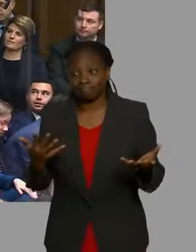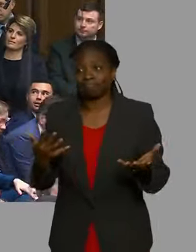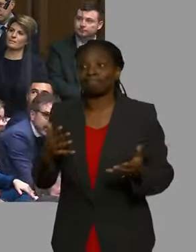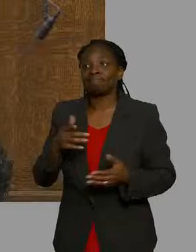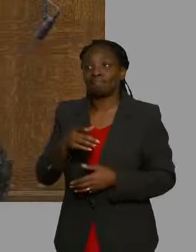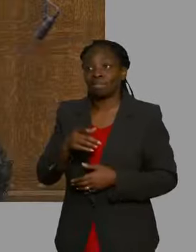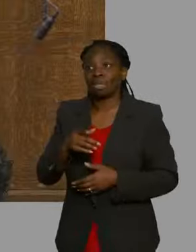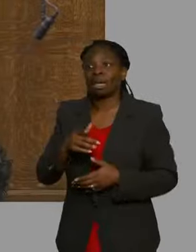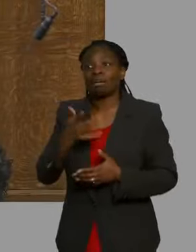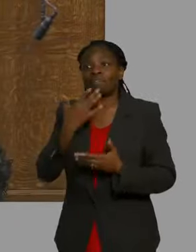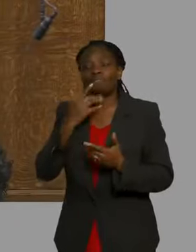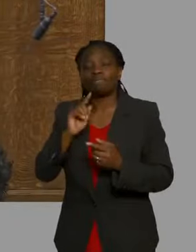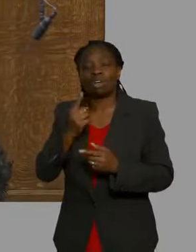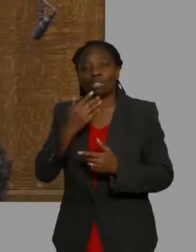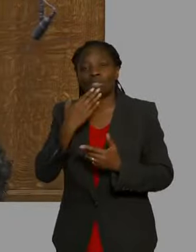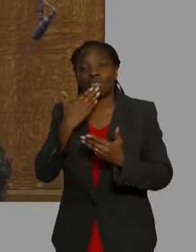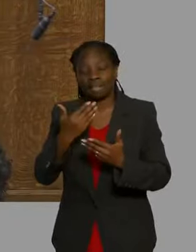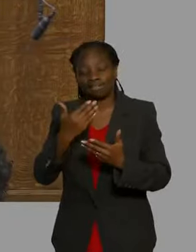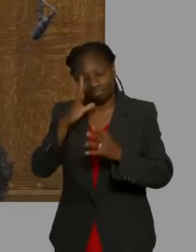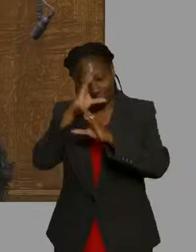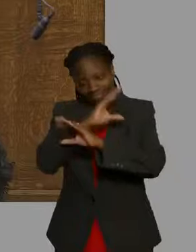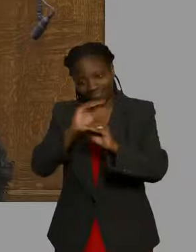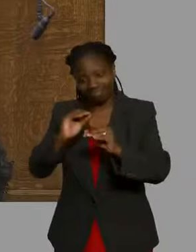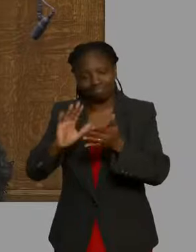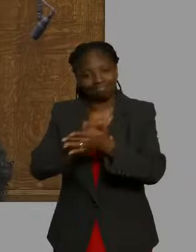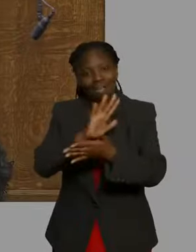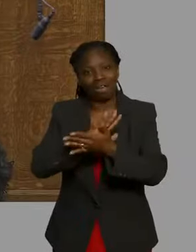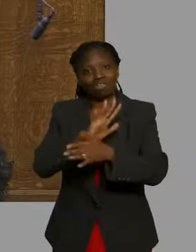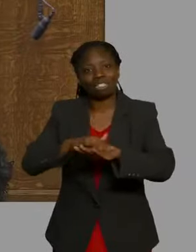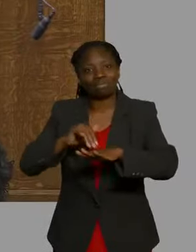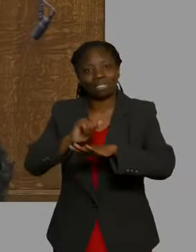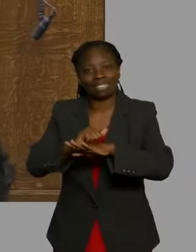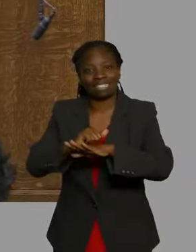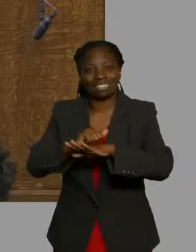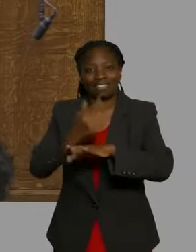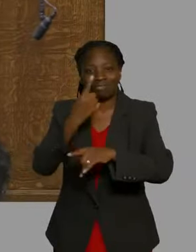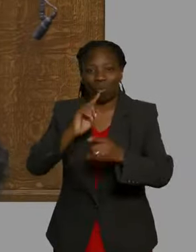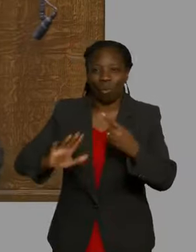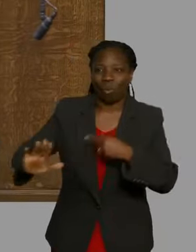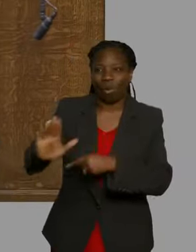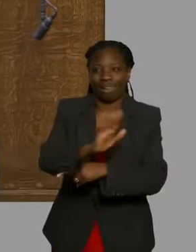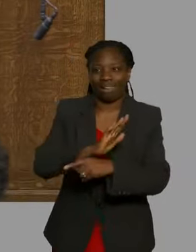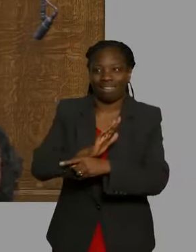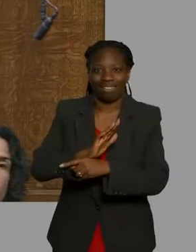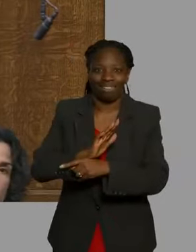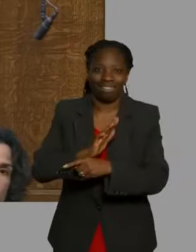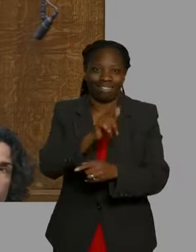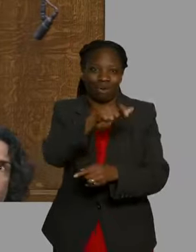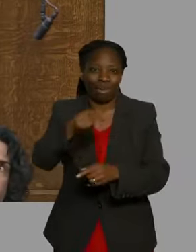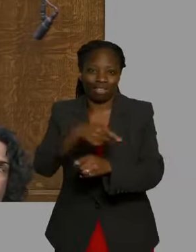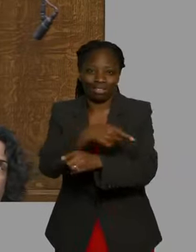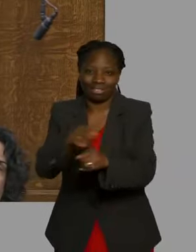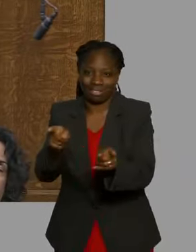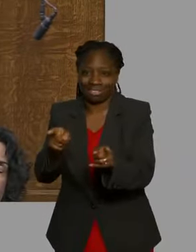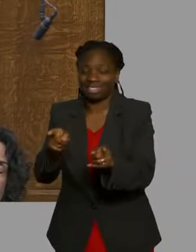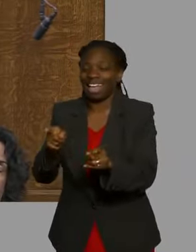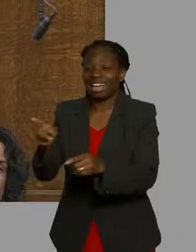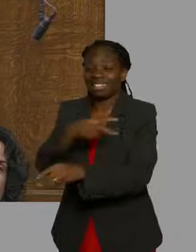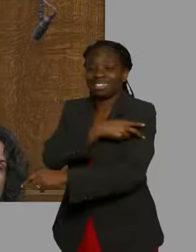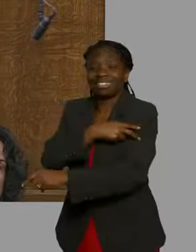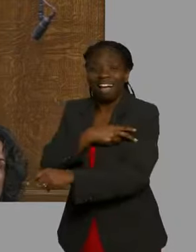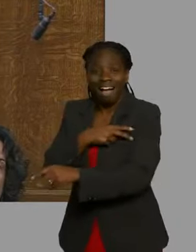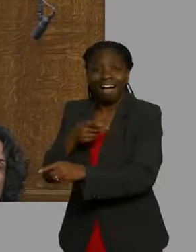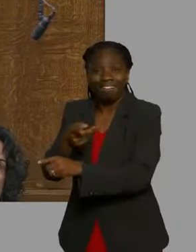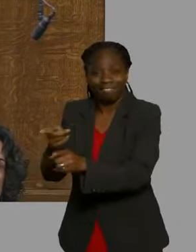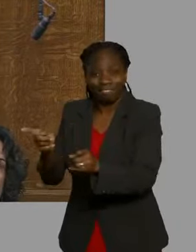and all colleagues across the House a very Merry Christmas, and especially the House staff. And also, I associate myself